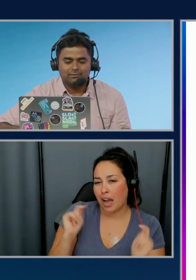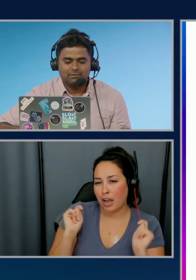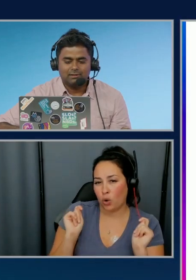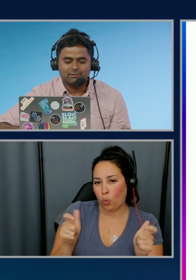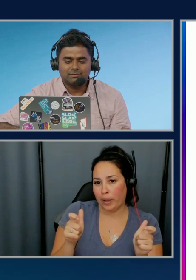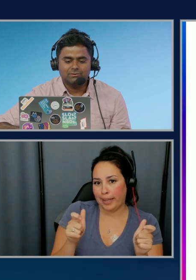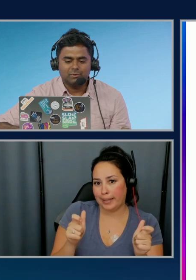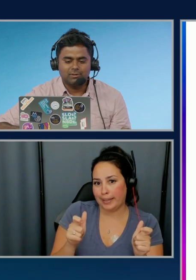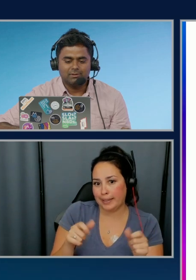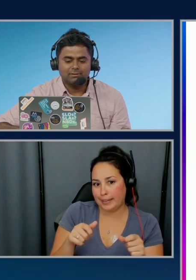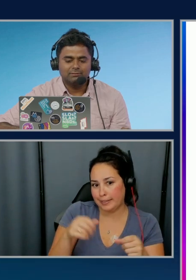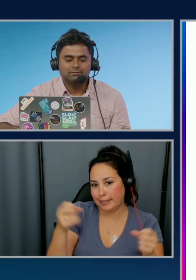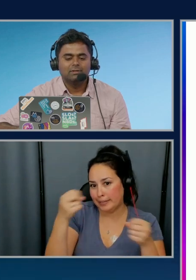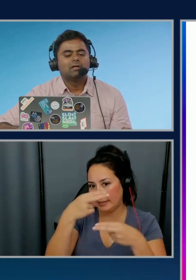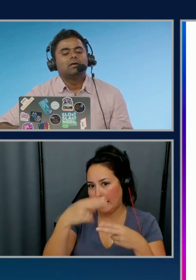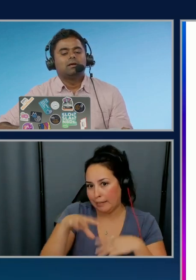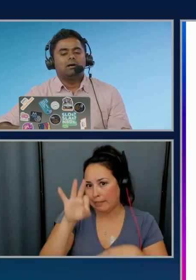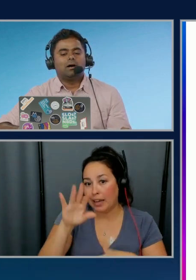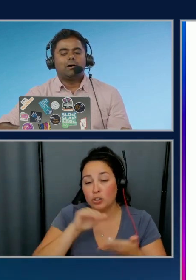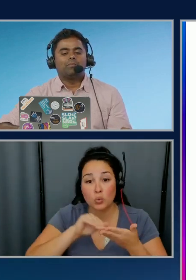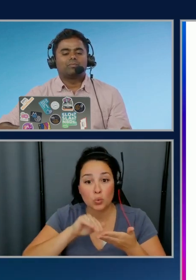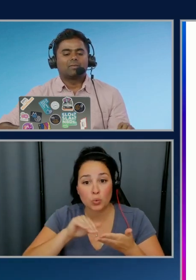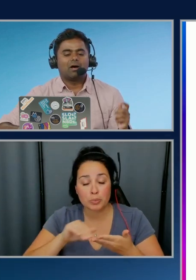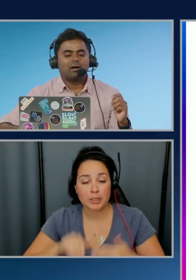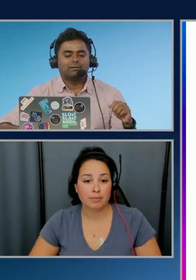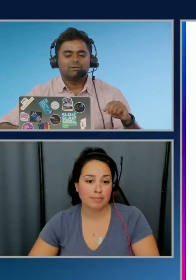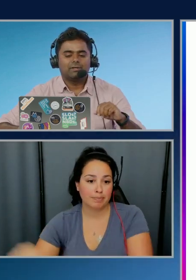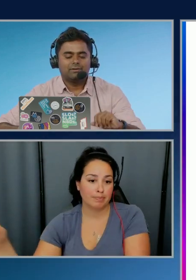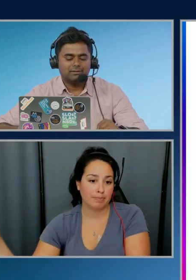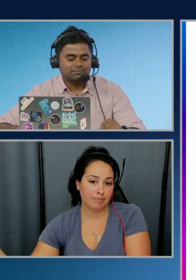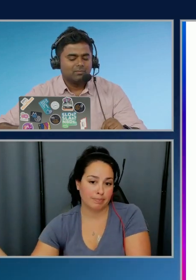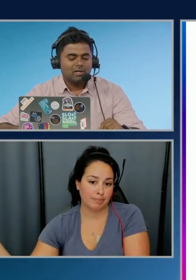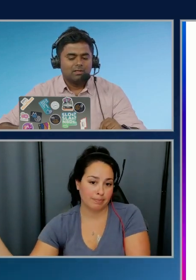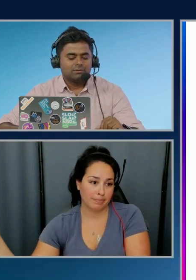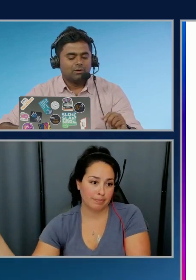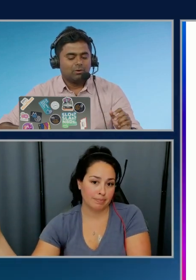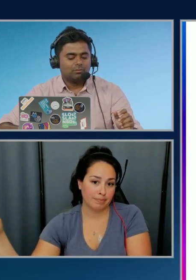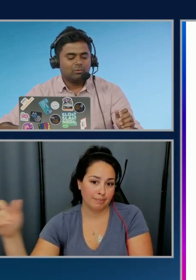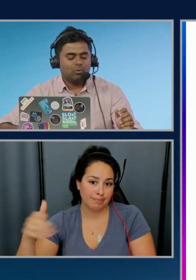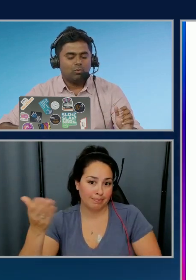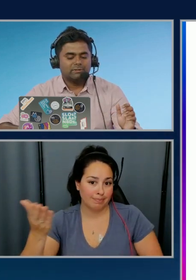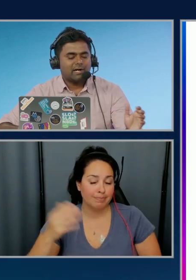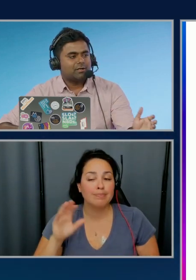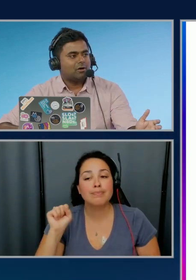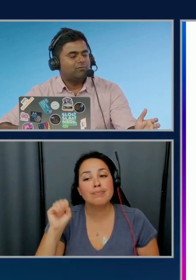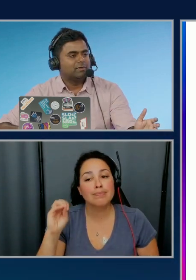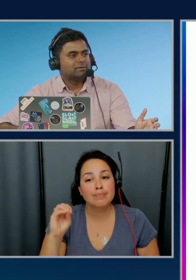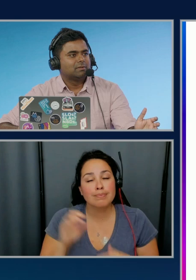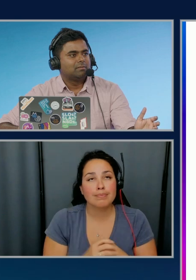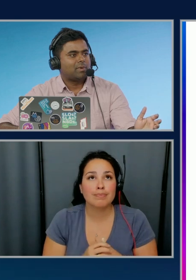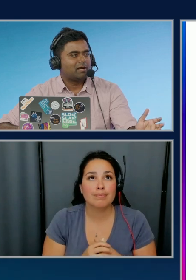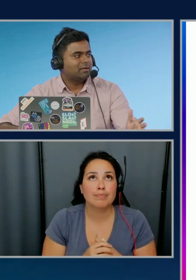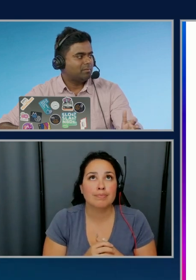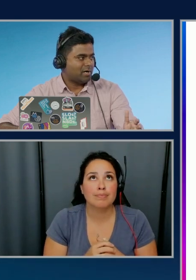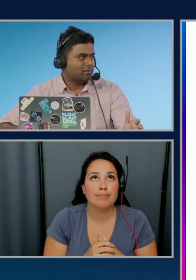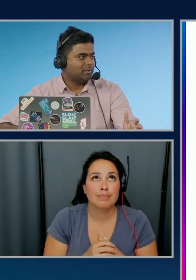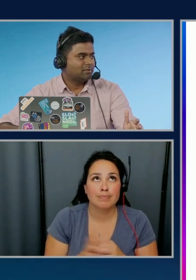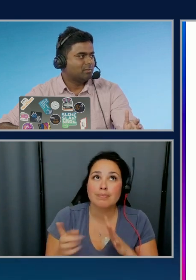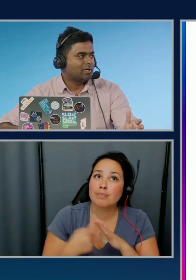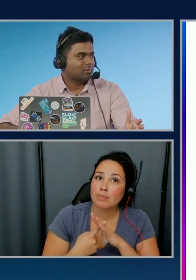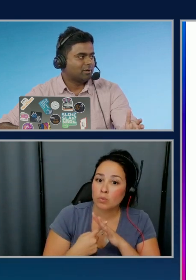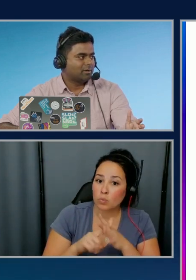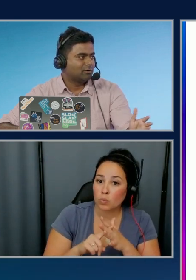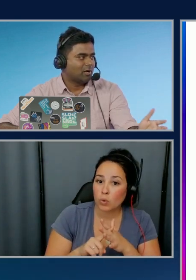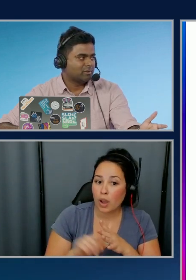slide, excuse me here. All right, so here it is. So we started off with party A and party B,